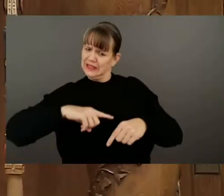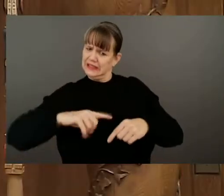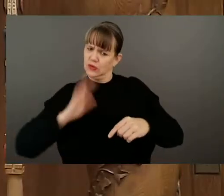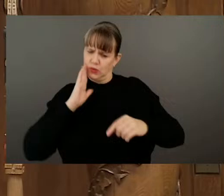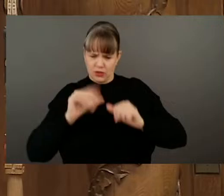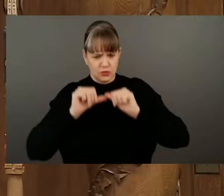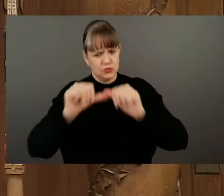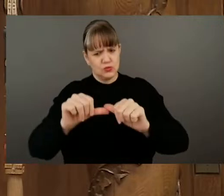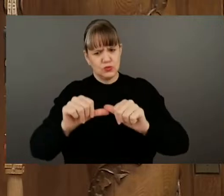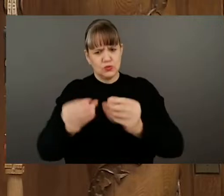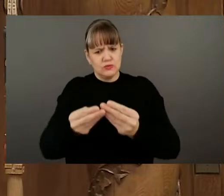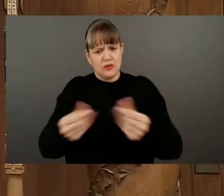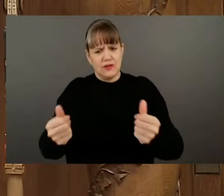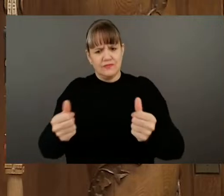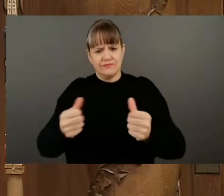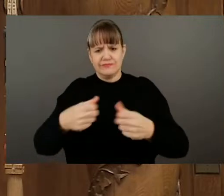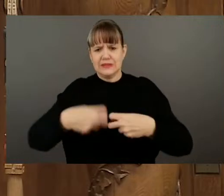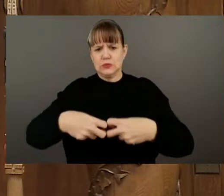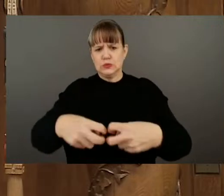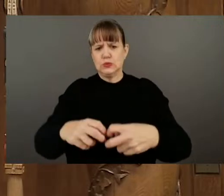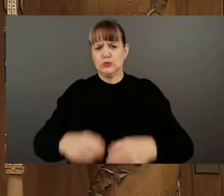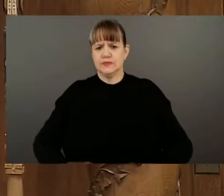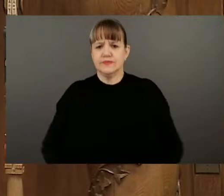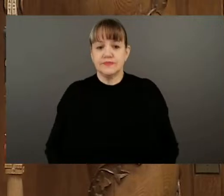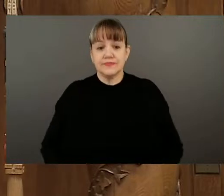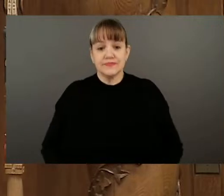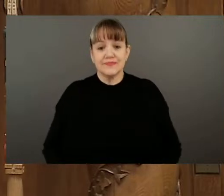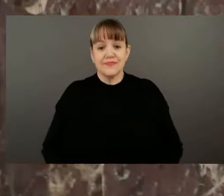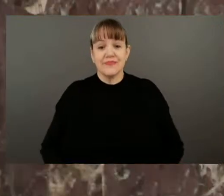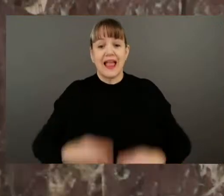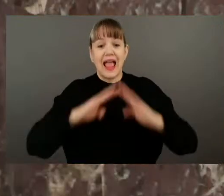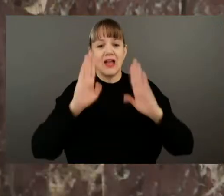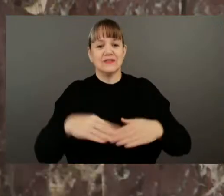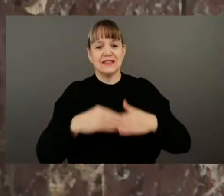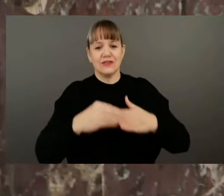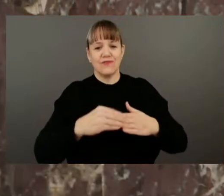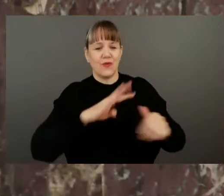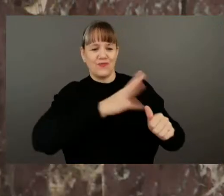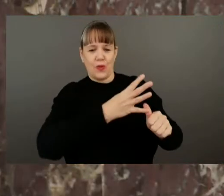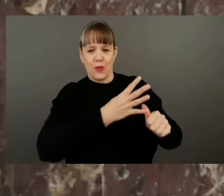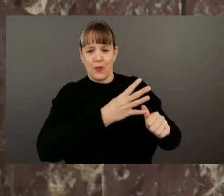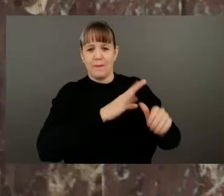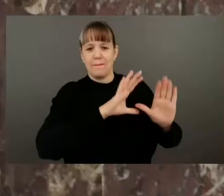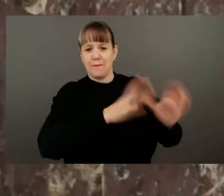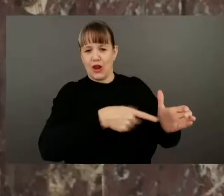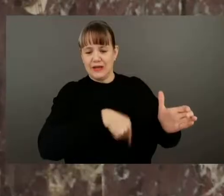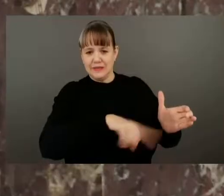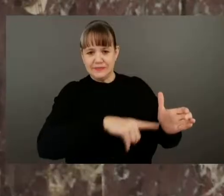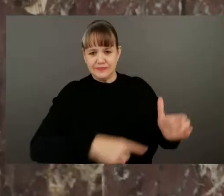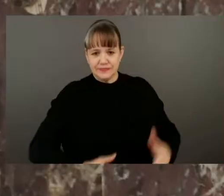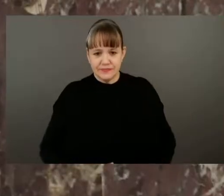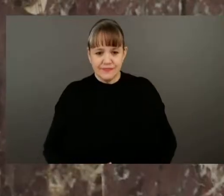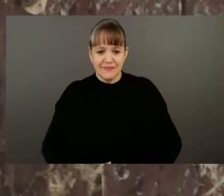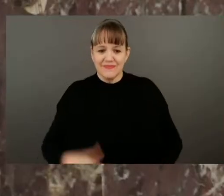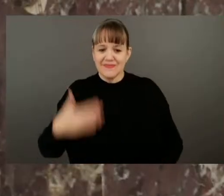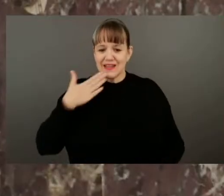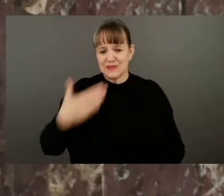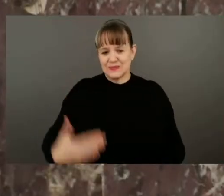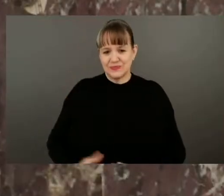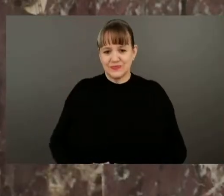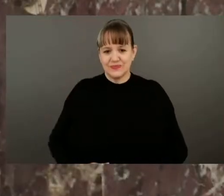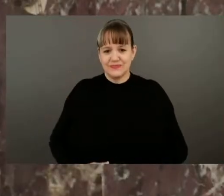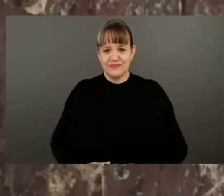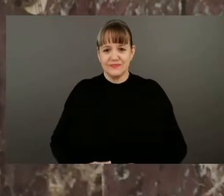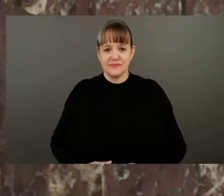House Leader of the Fourth Party. Thank you, Mr. Speaker. Well, if I were the government, here's exactly